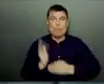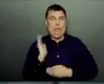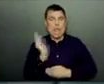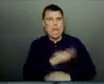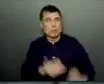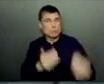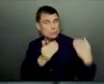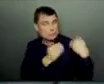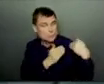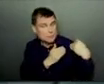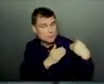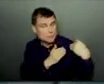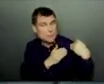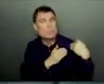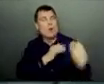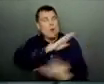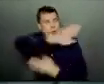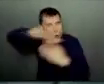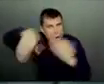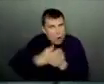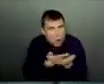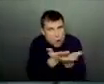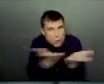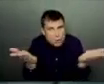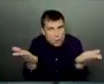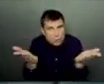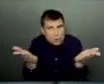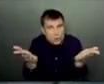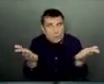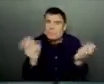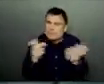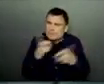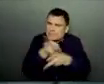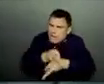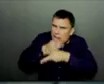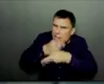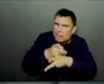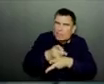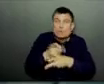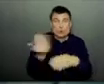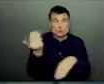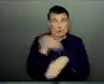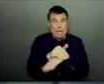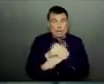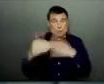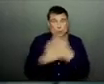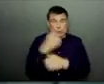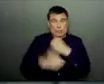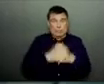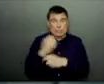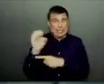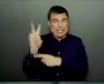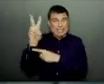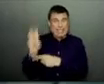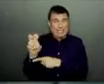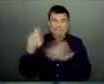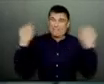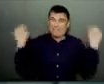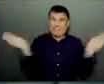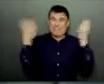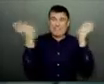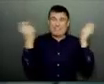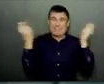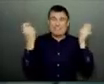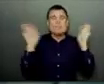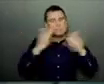particularly for our New Year's Eve celebrations tonight. Yesterday, we amended an order